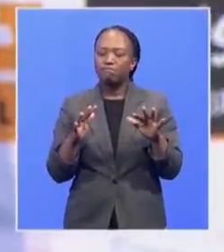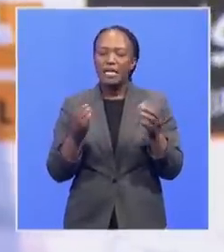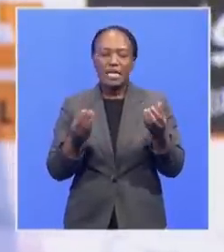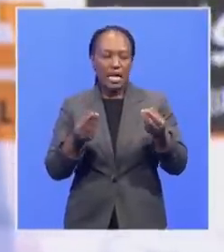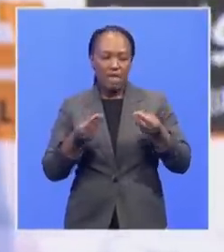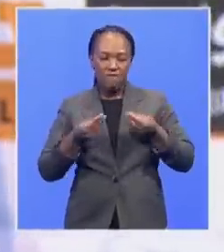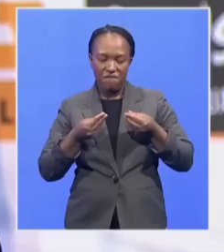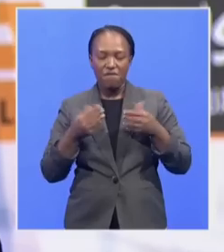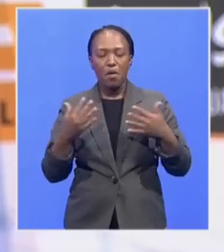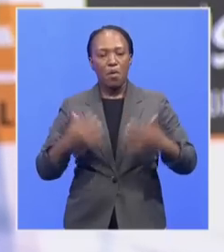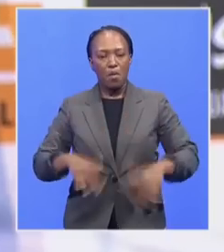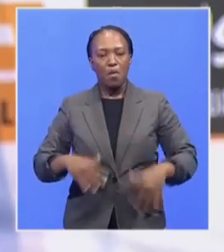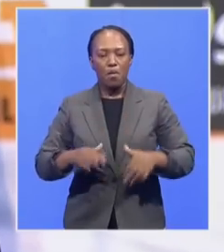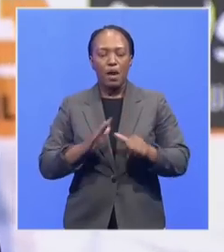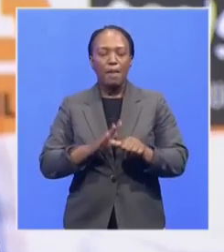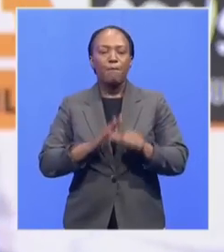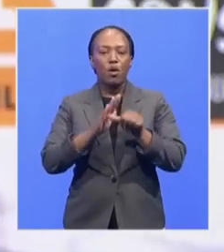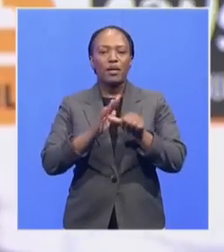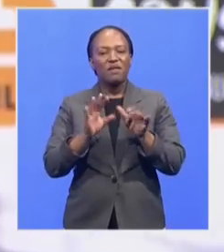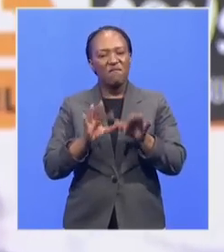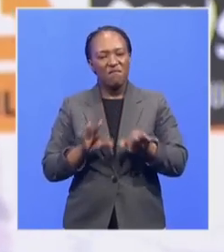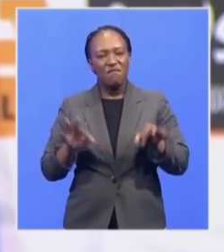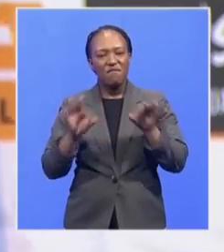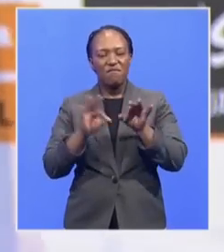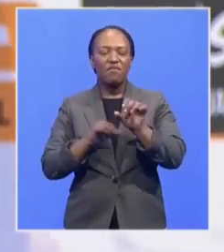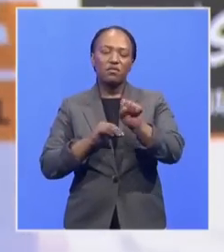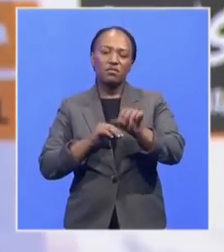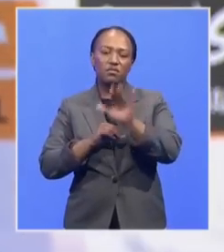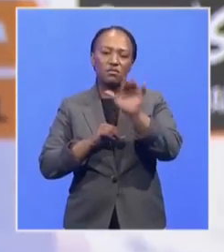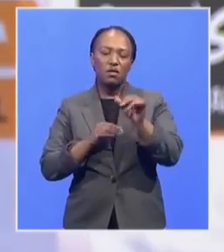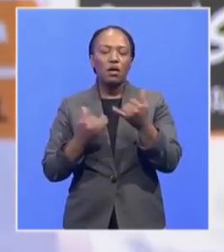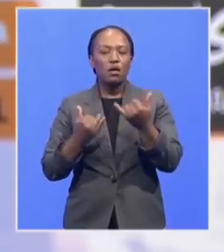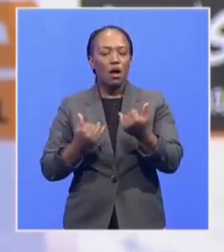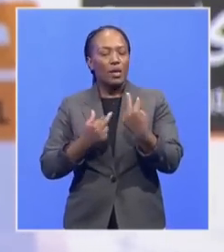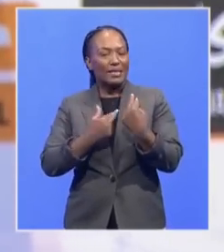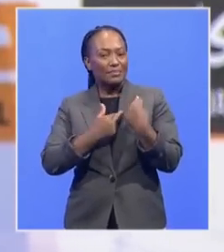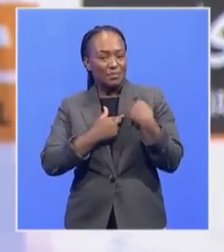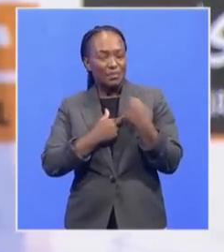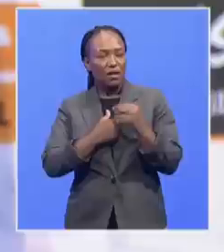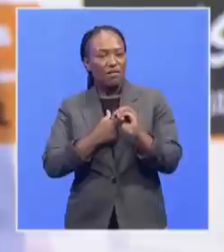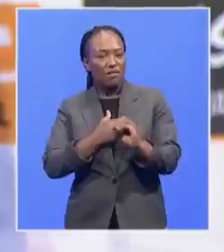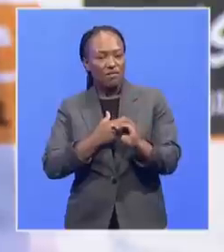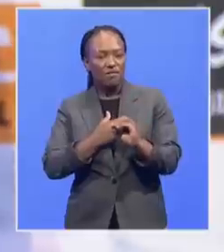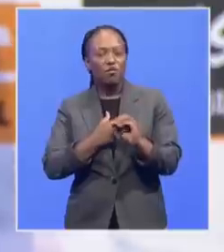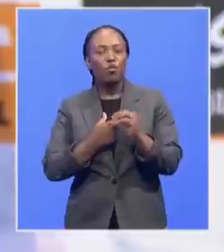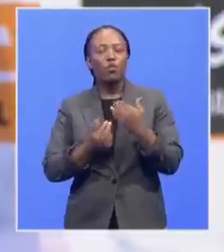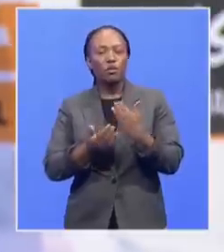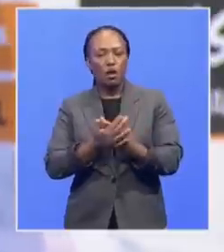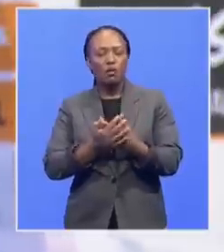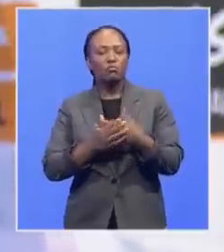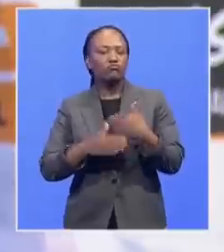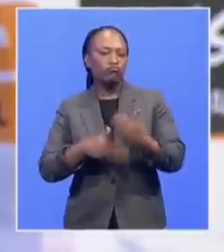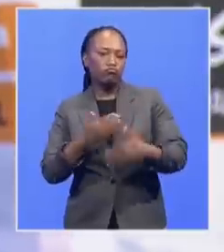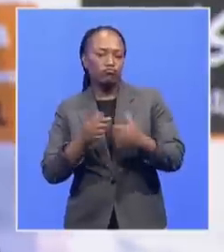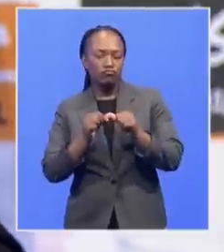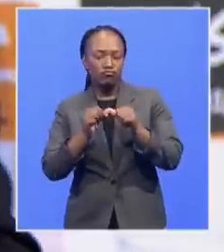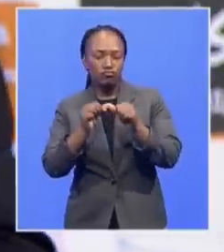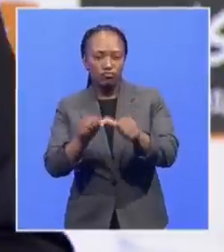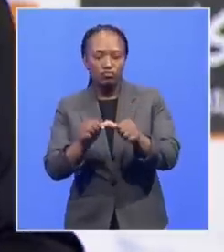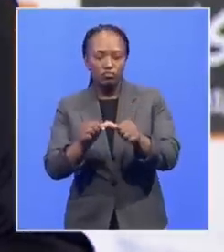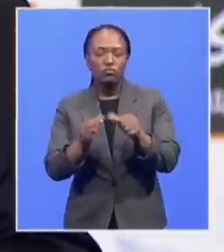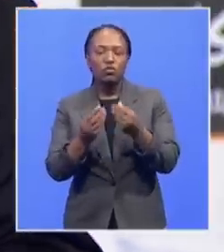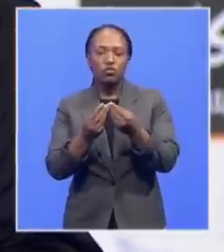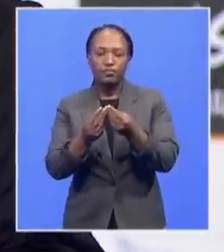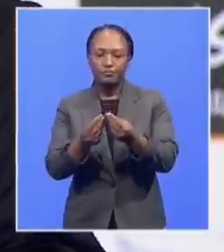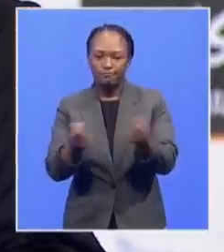Africa, and it is now our duty to take it forward and to address and solve the